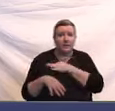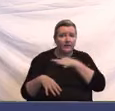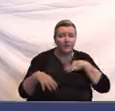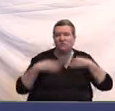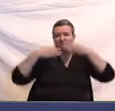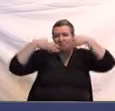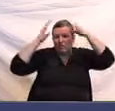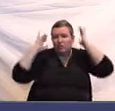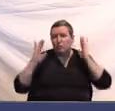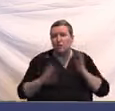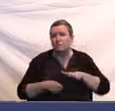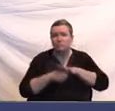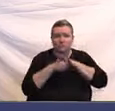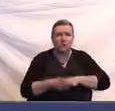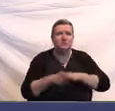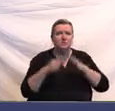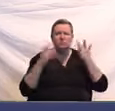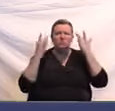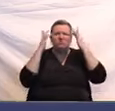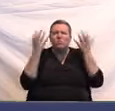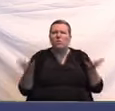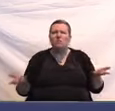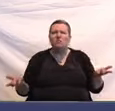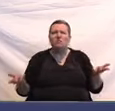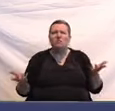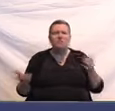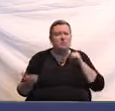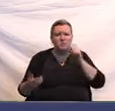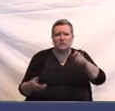it just doesn't need to be that way.